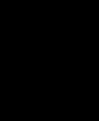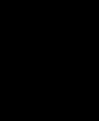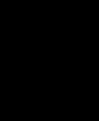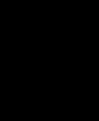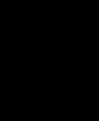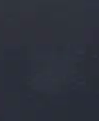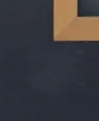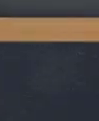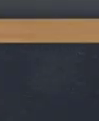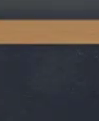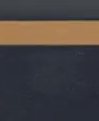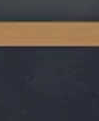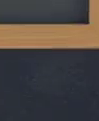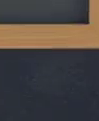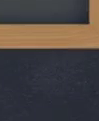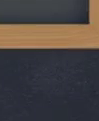international educator.